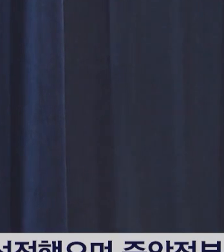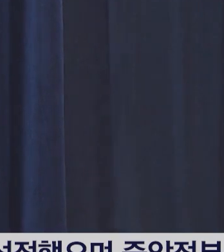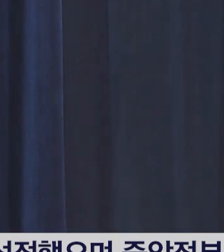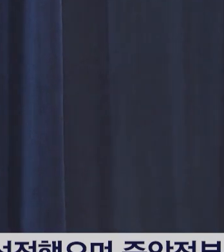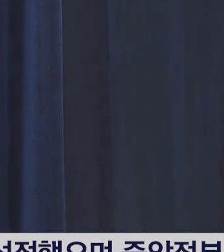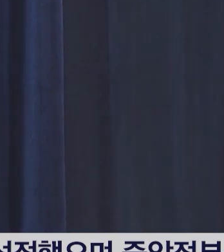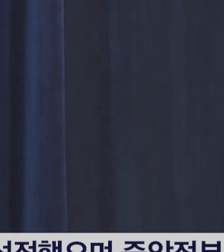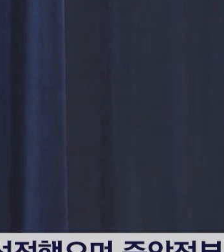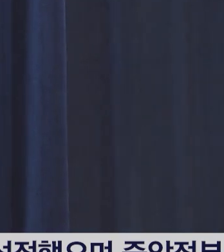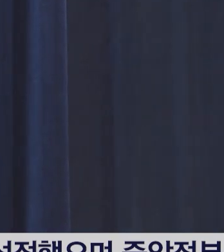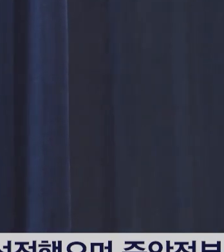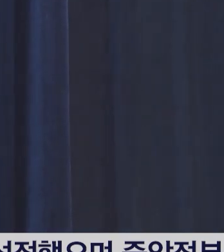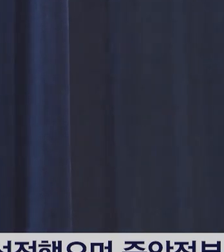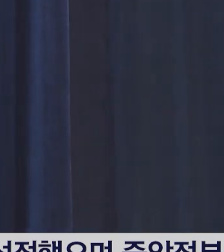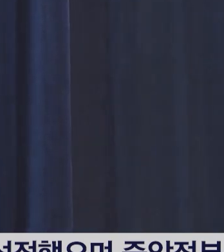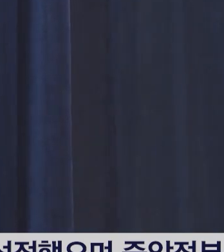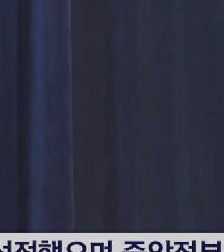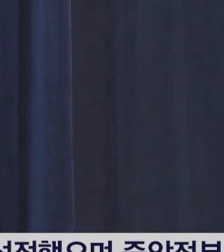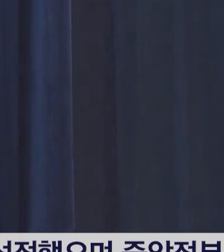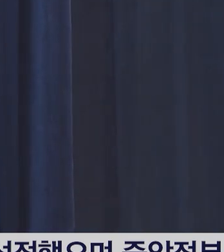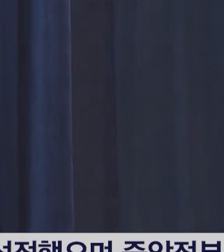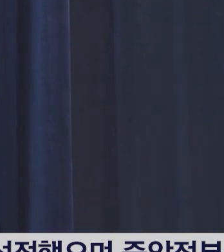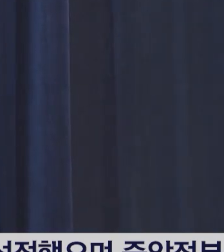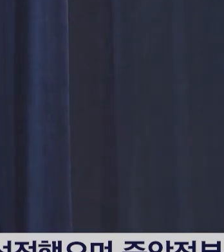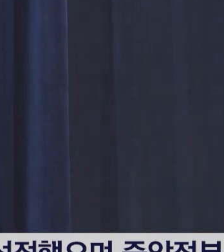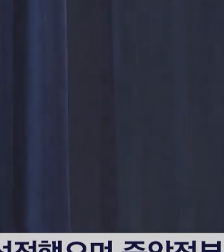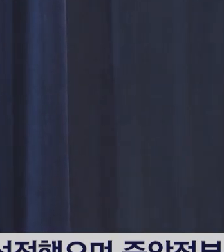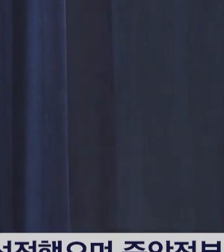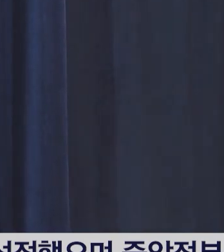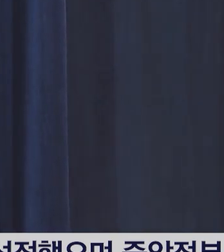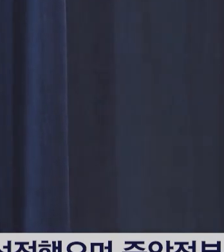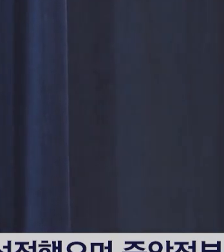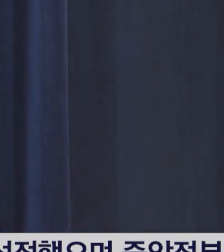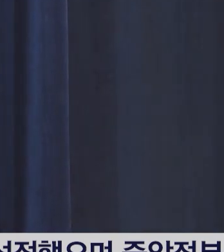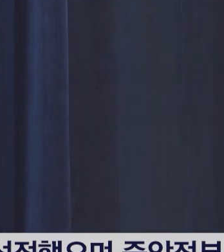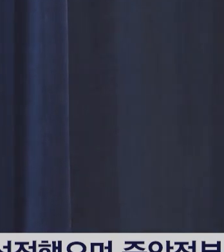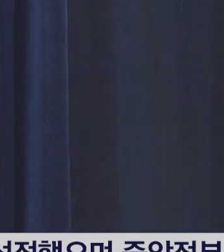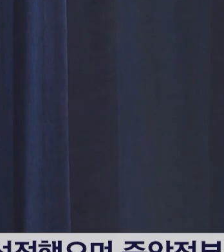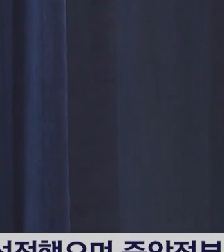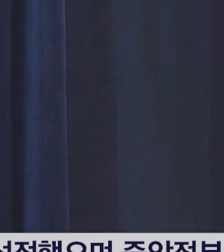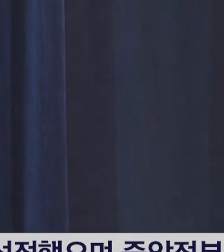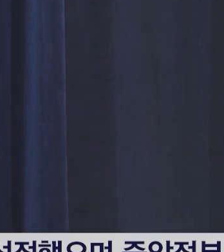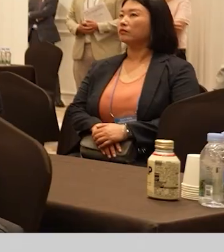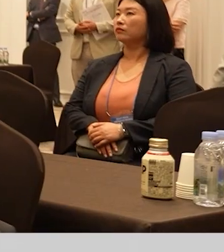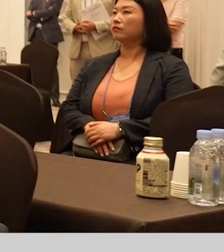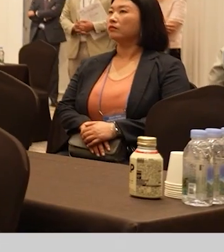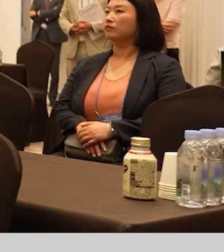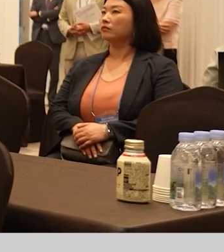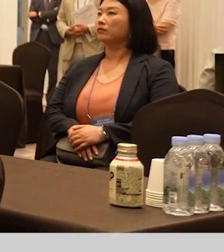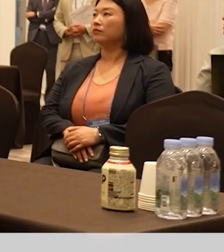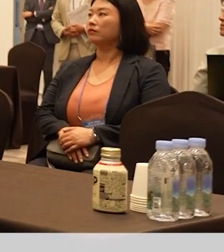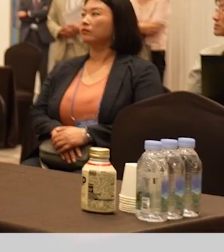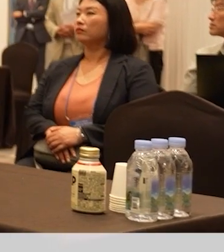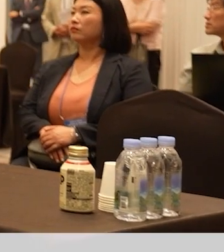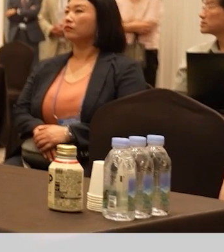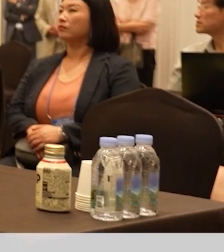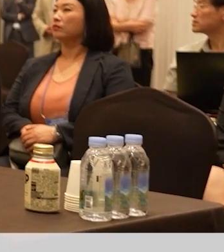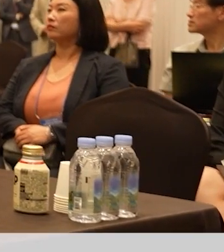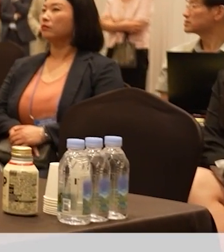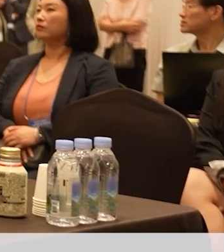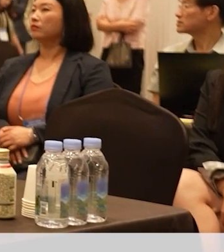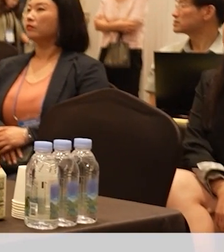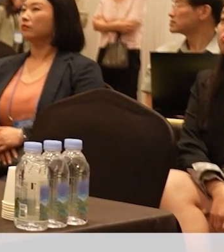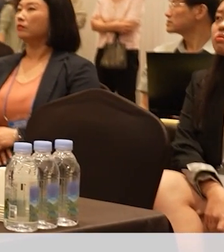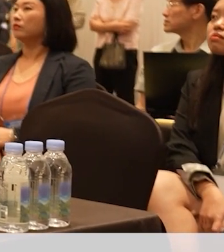types of administrative help and financial assistance. Yongin